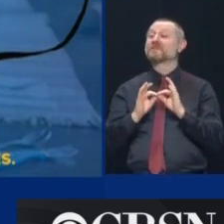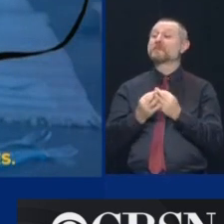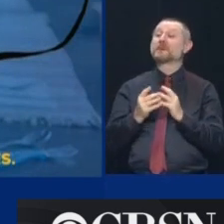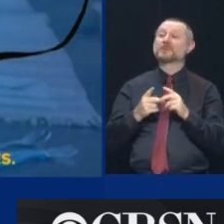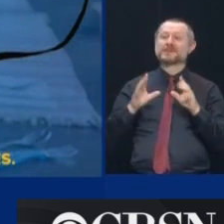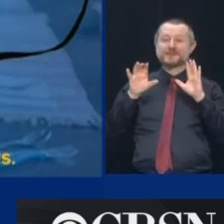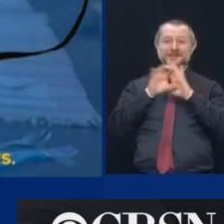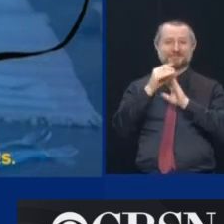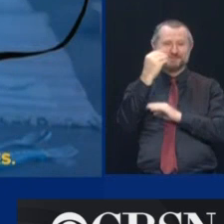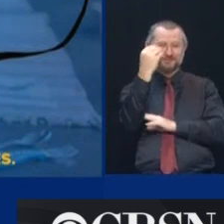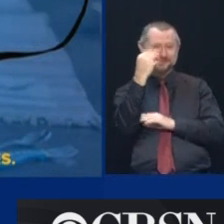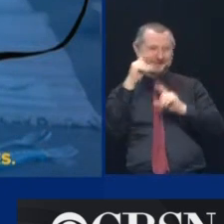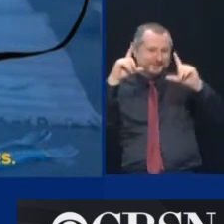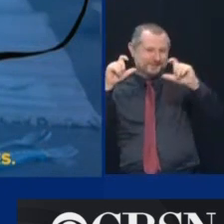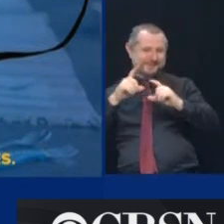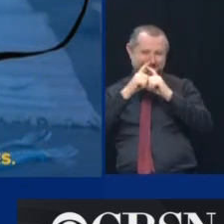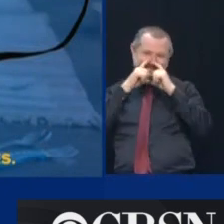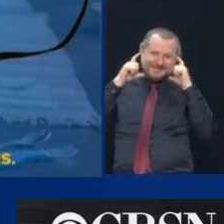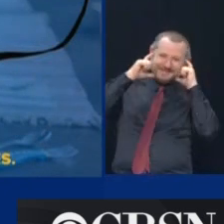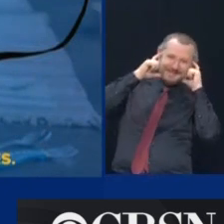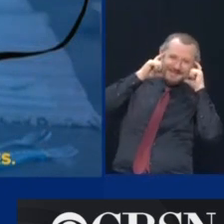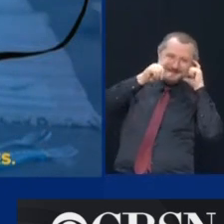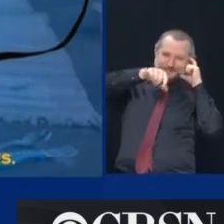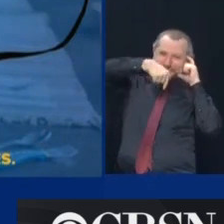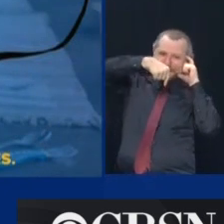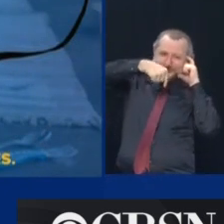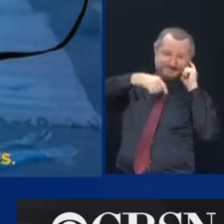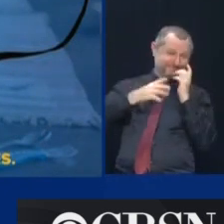standing with these masks on.